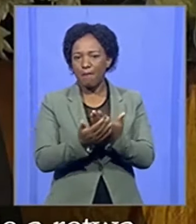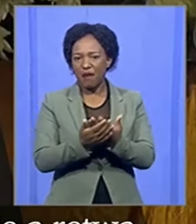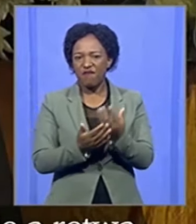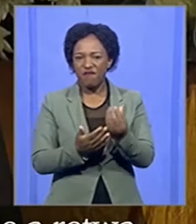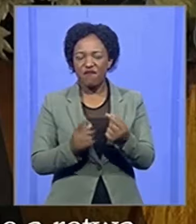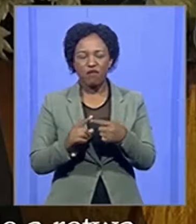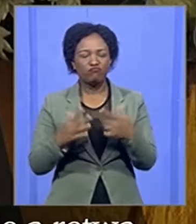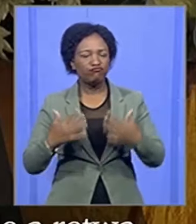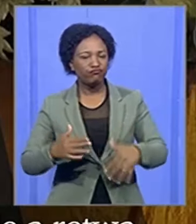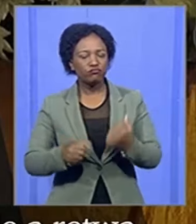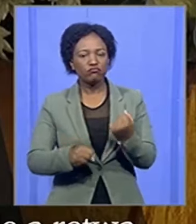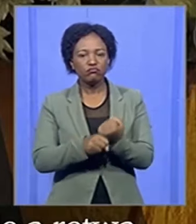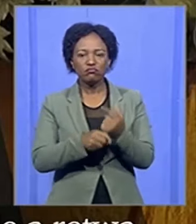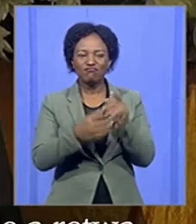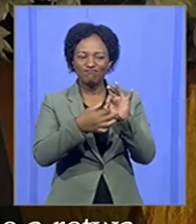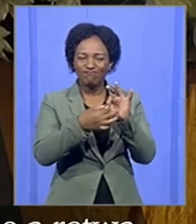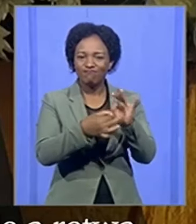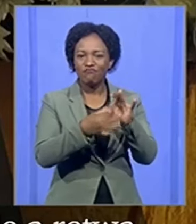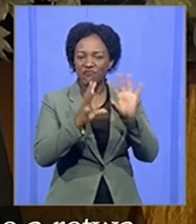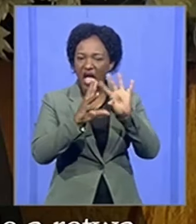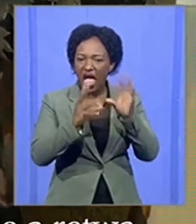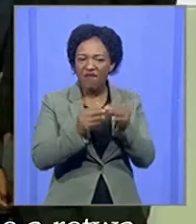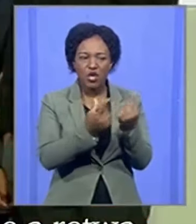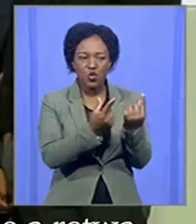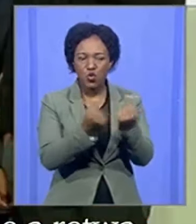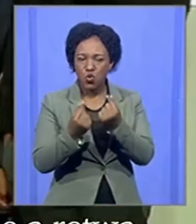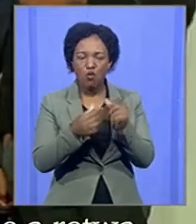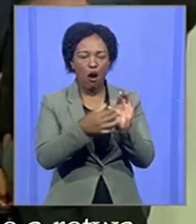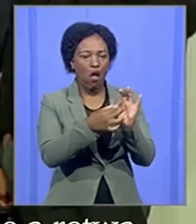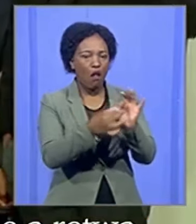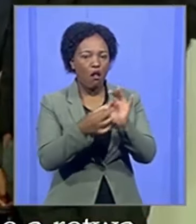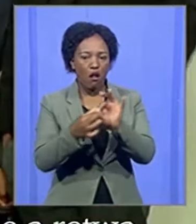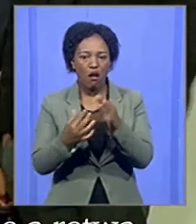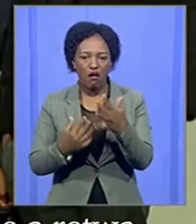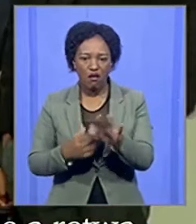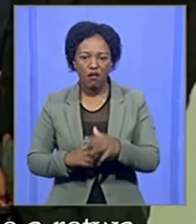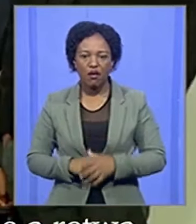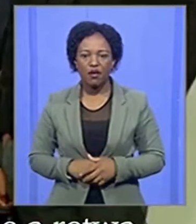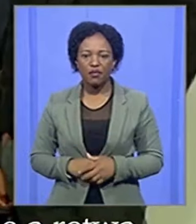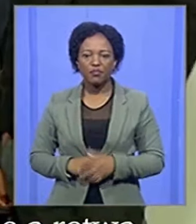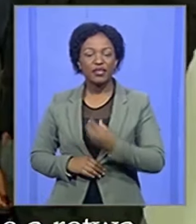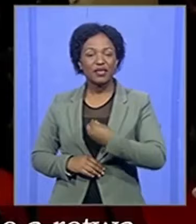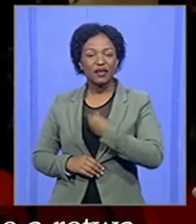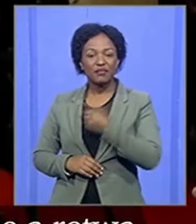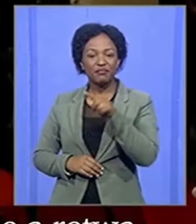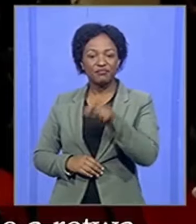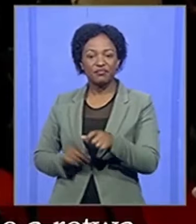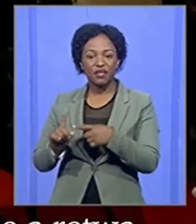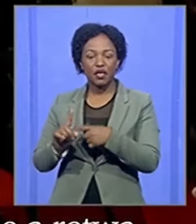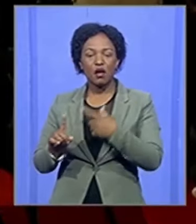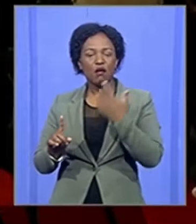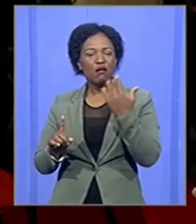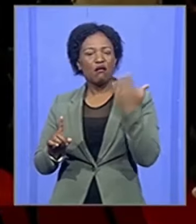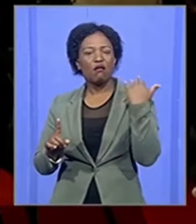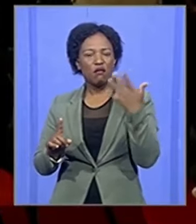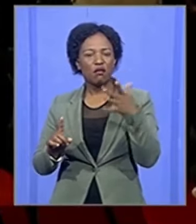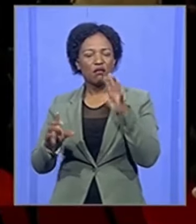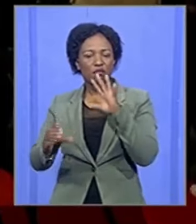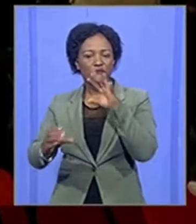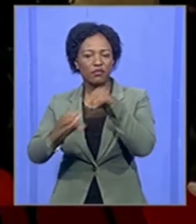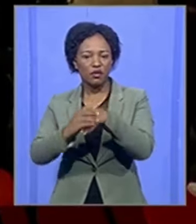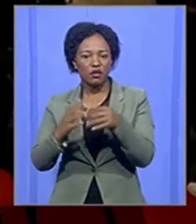with total dedication to everything that he puts his hands on. I think the youngsters today must remember the name Dingane, the Rose of Soweto Thobela,